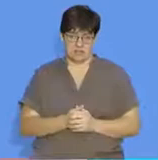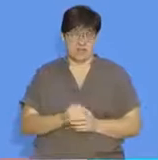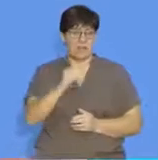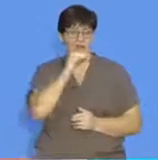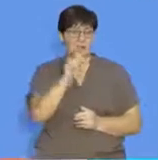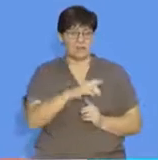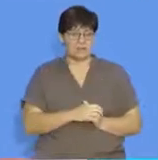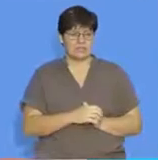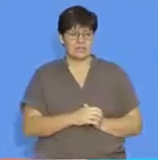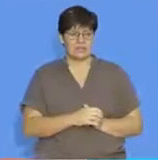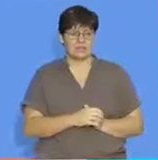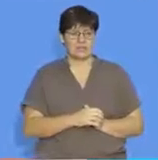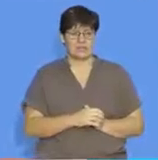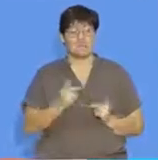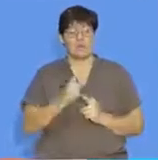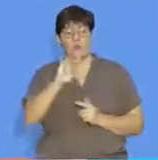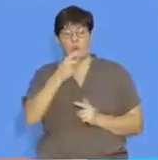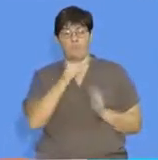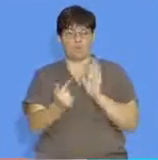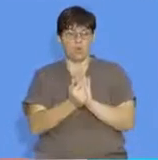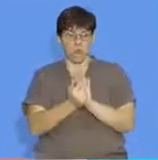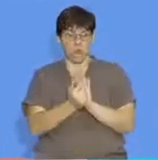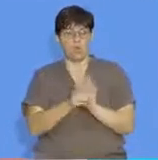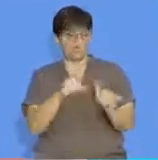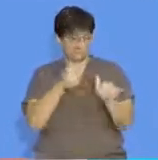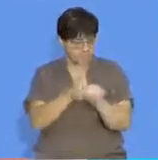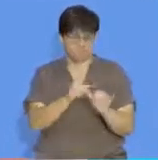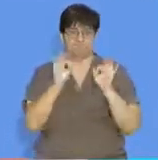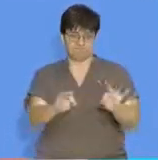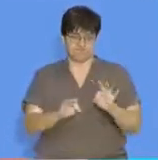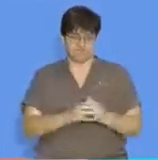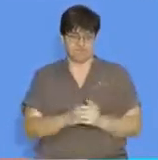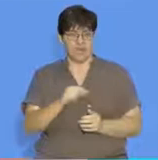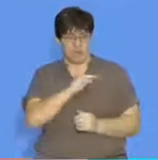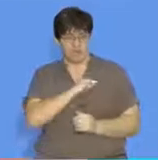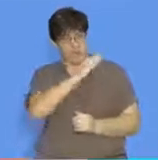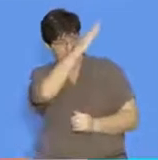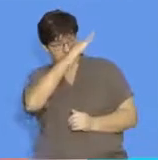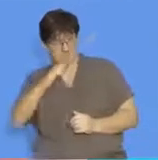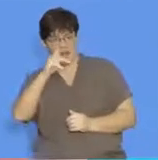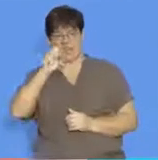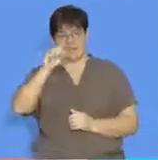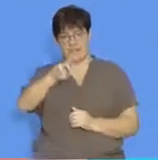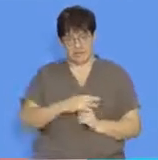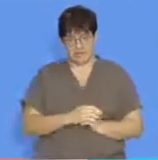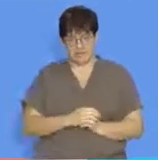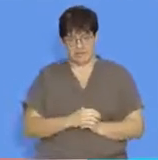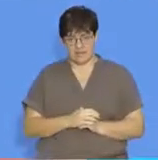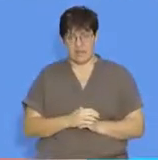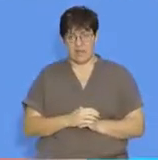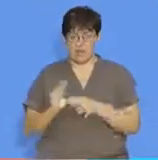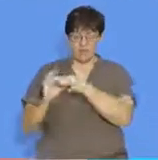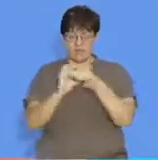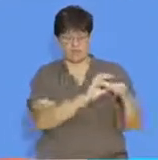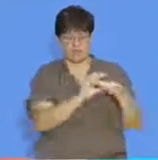does it mean? It means that it obeys the Ohm's law, which is why we actually managed to get that linear graph, okay? So the